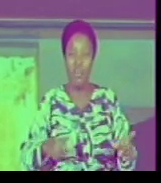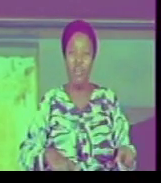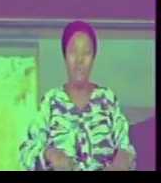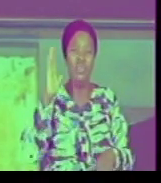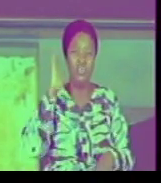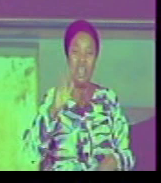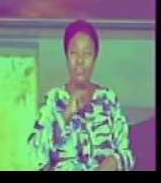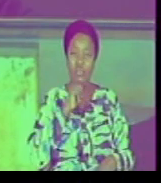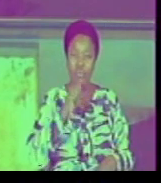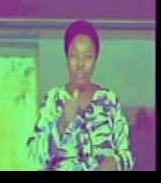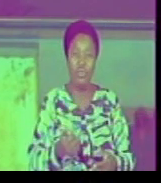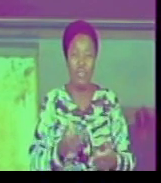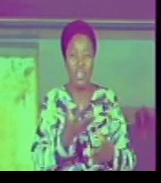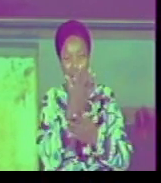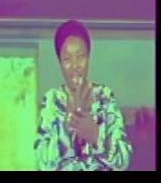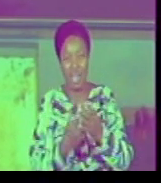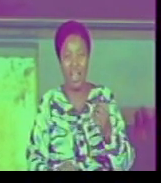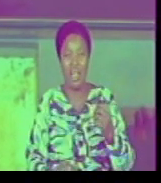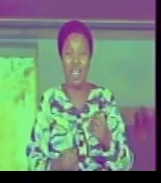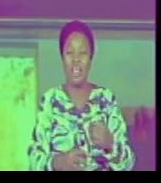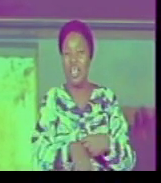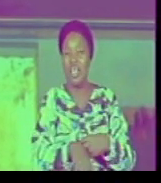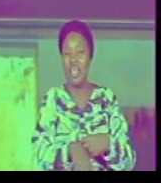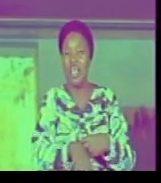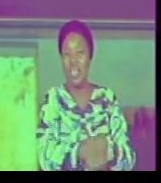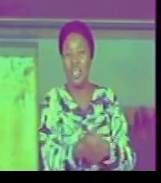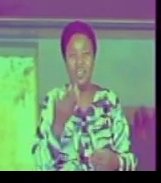not lack any good thing.